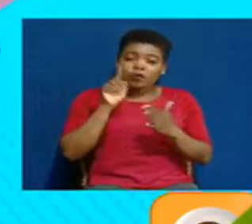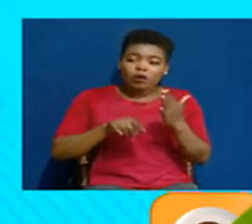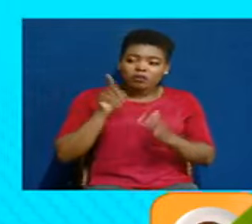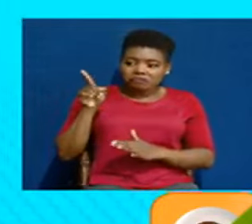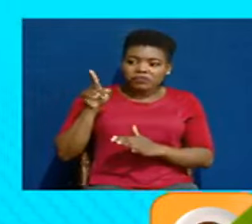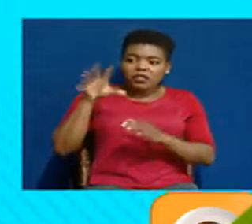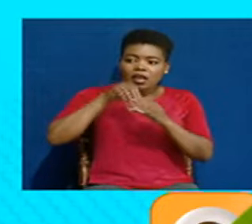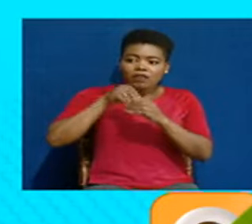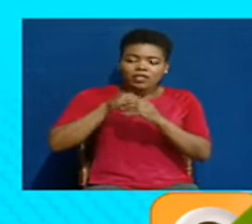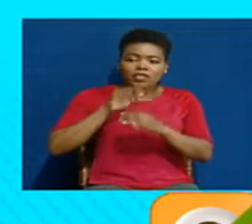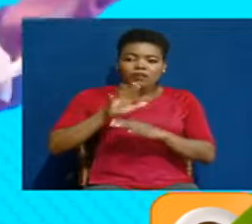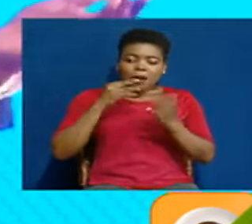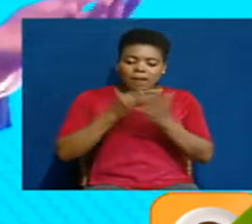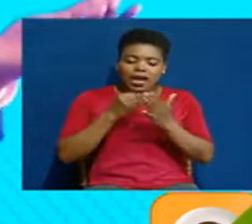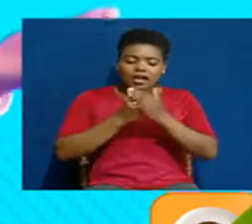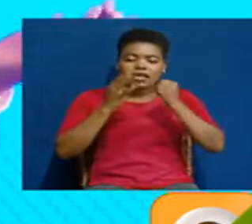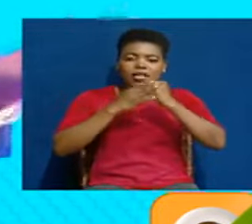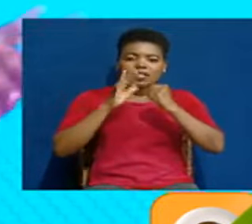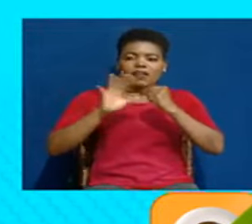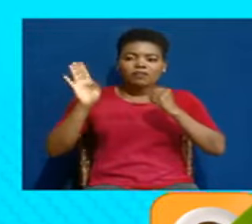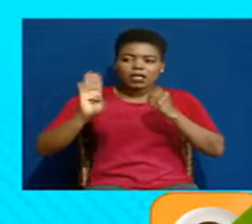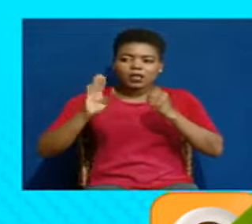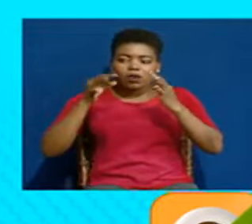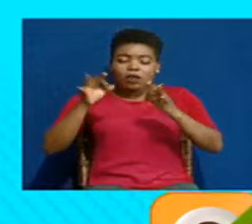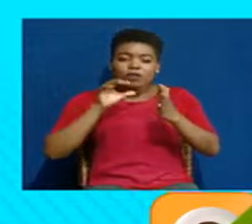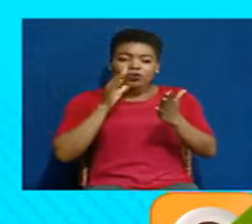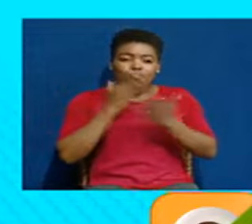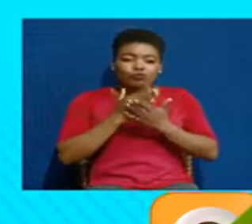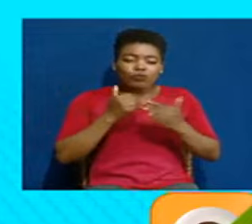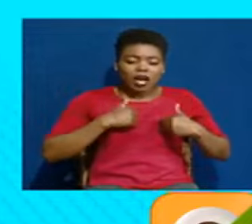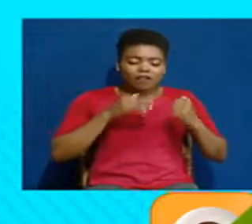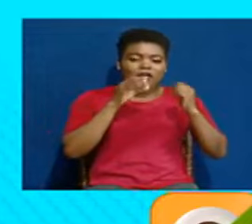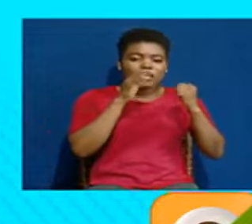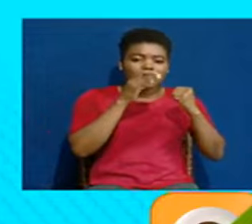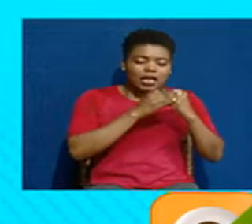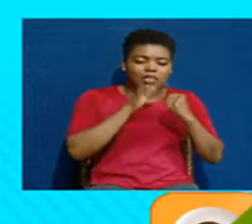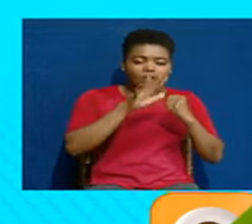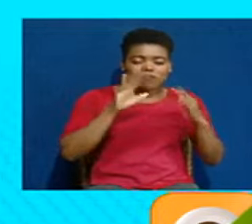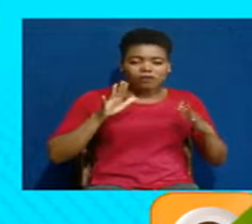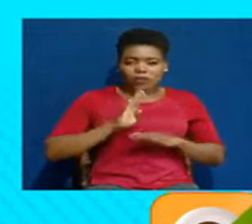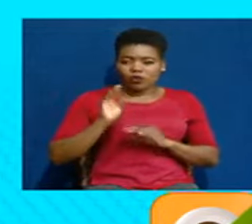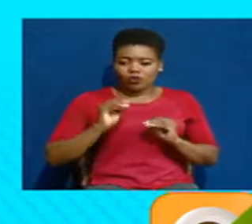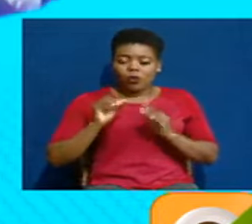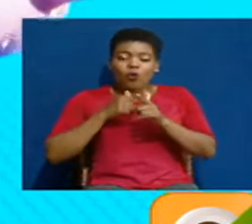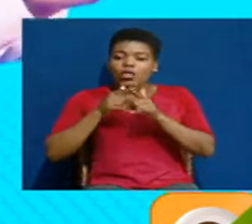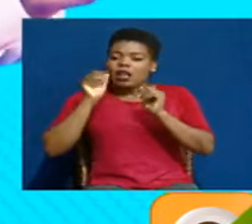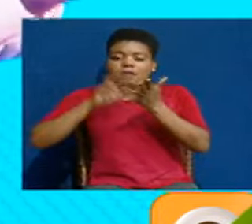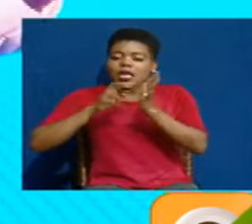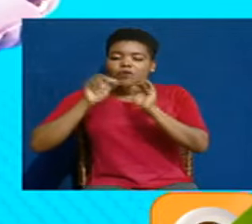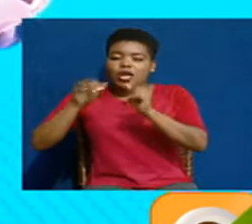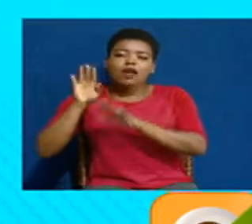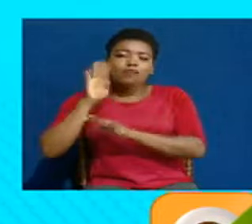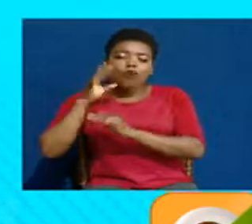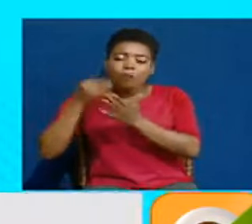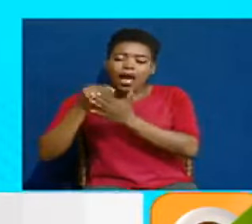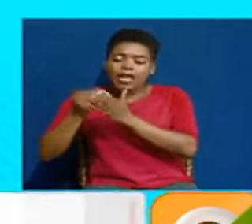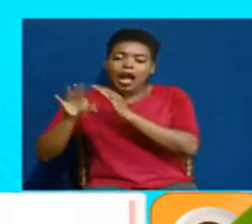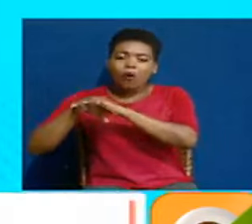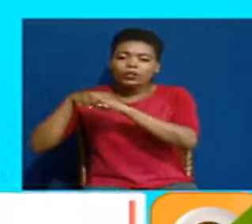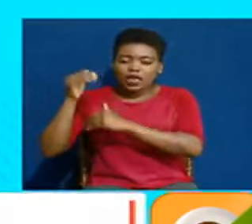billion. We would have otherwise gone to borrow that money, burden the people of Kenya. This is now a private sector investment, the same